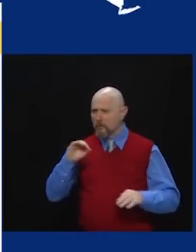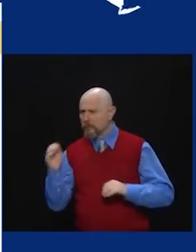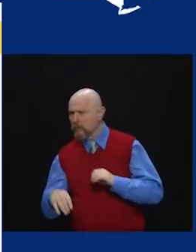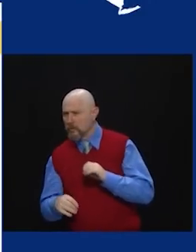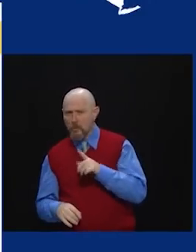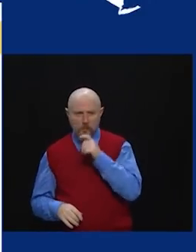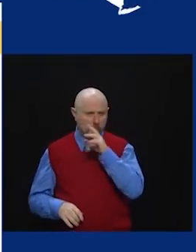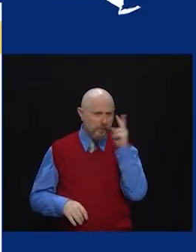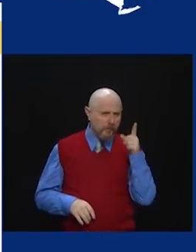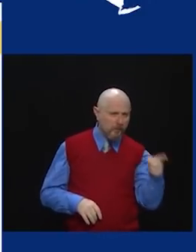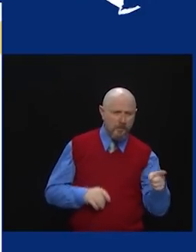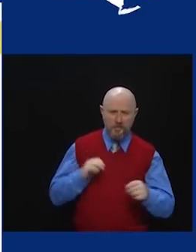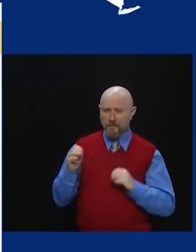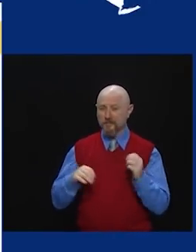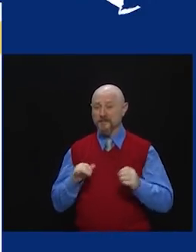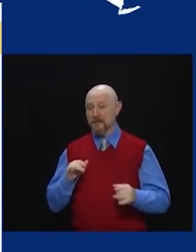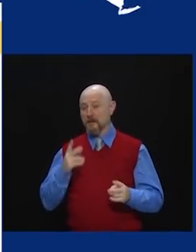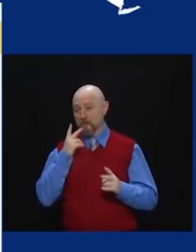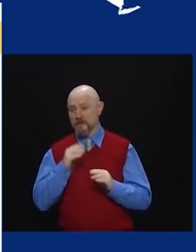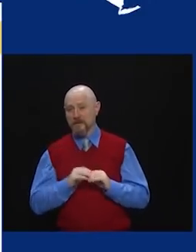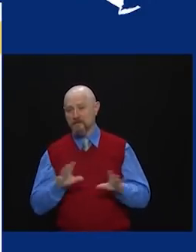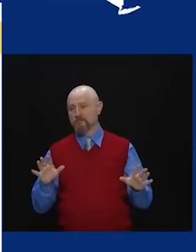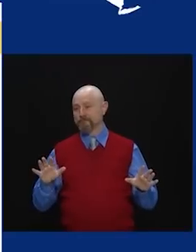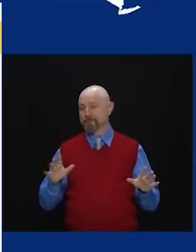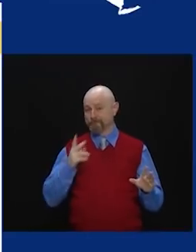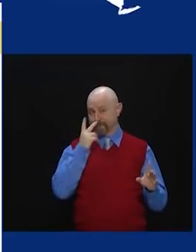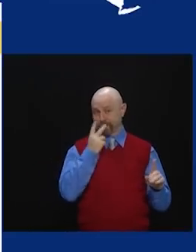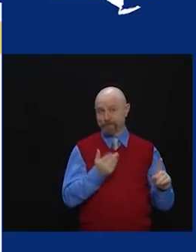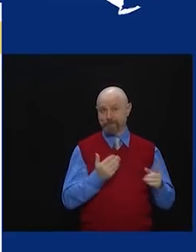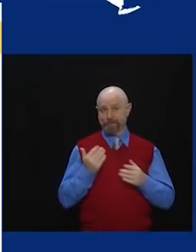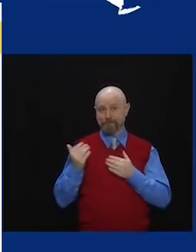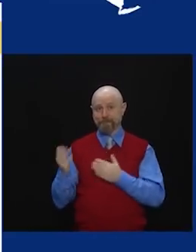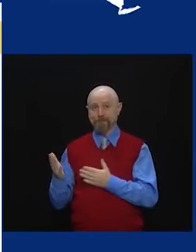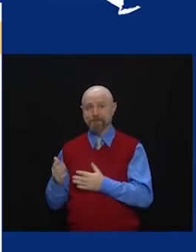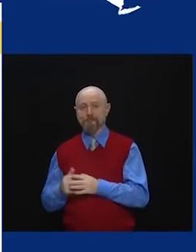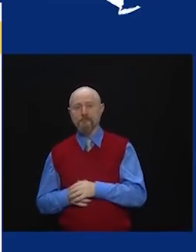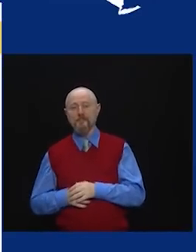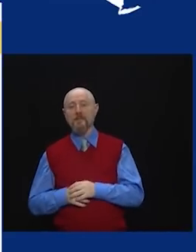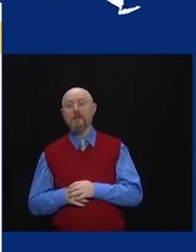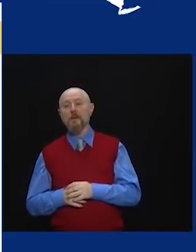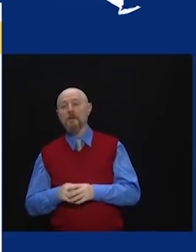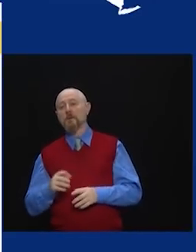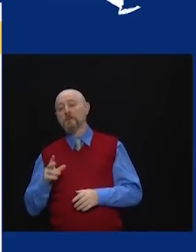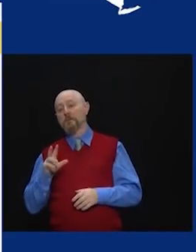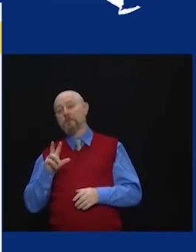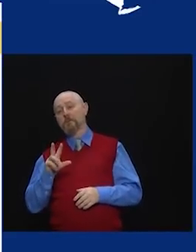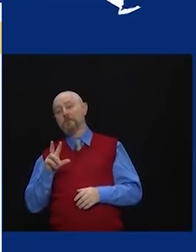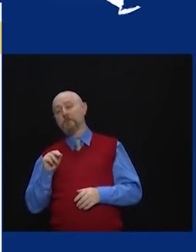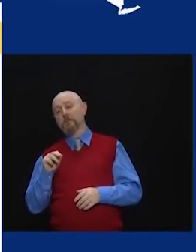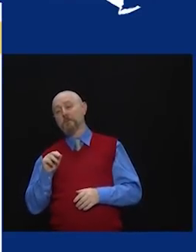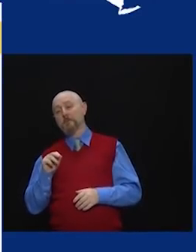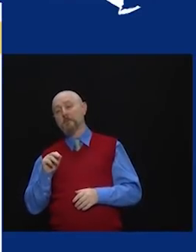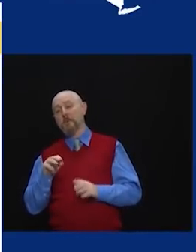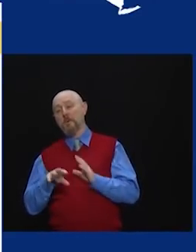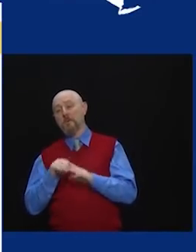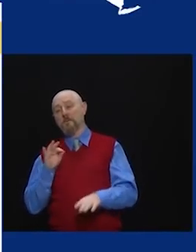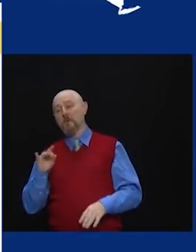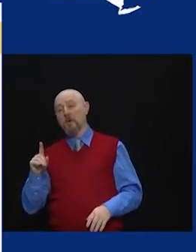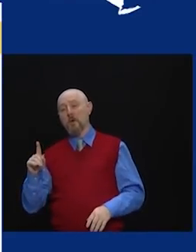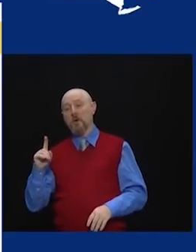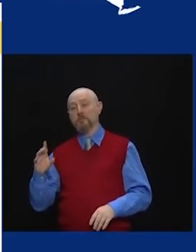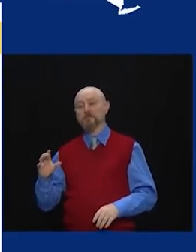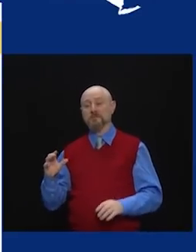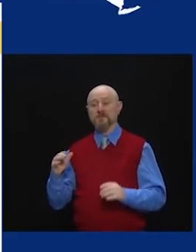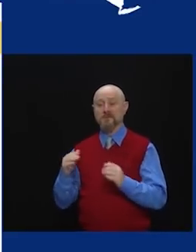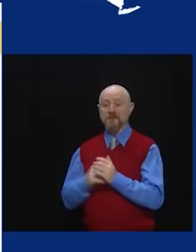is 30 per 100,000 cases are unvaxxed, compared with 2.1 who are vaccinated.